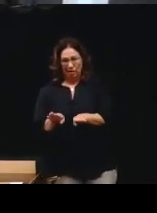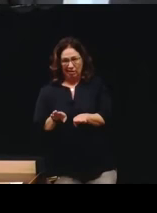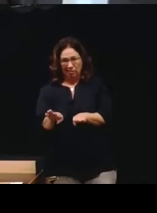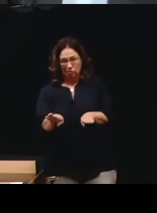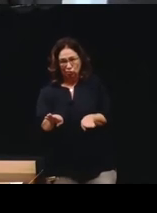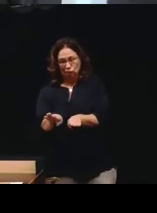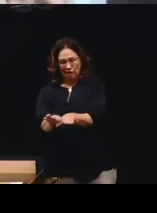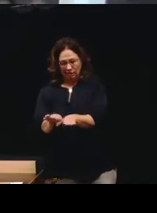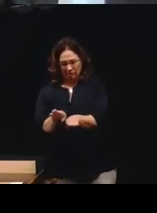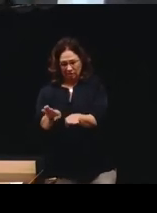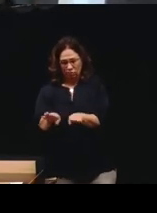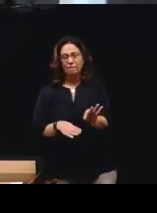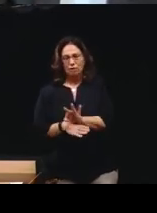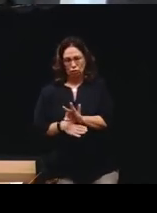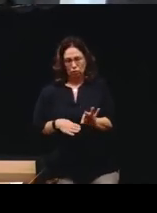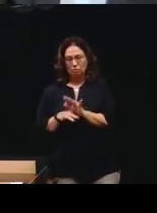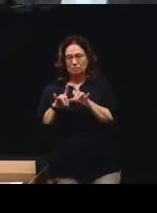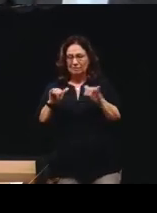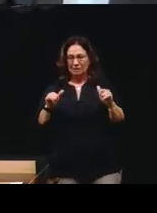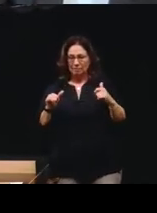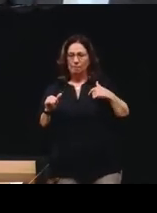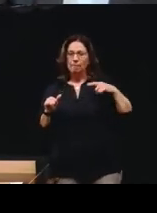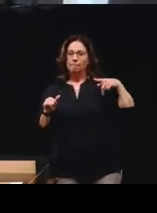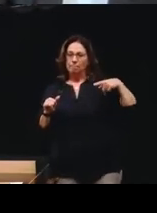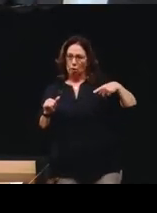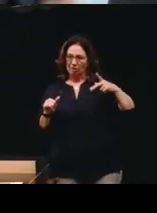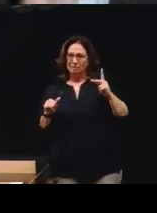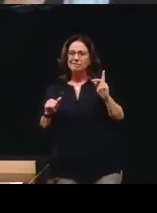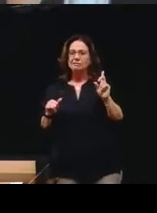a functional gait, but also has Parkinson's.